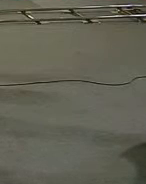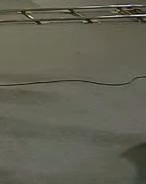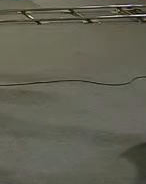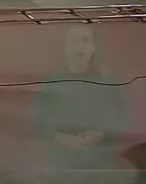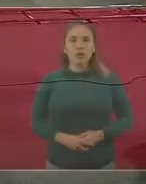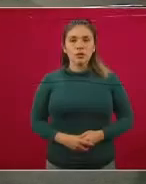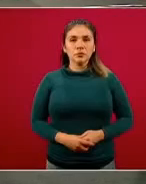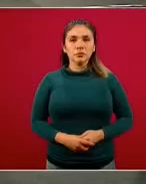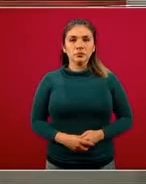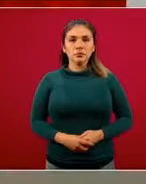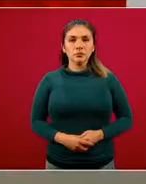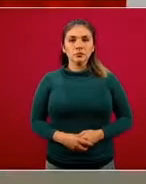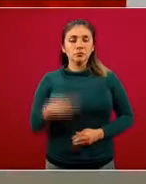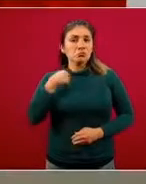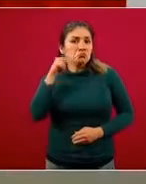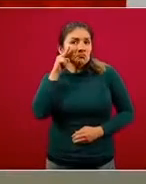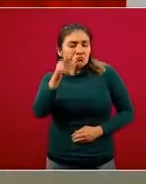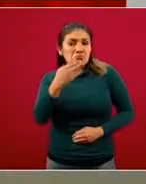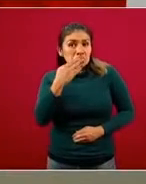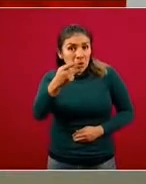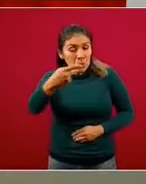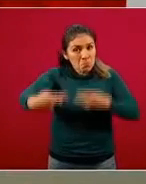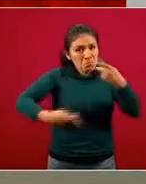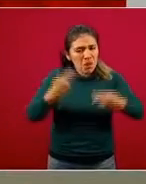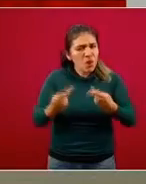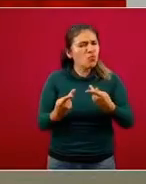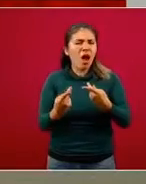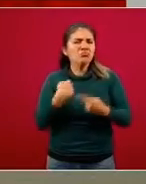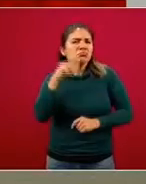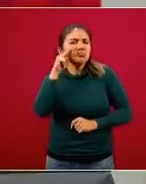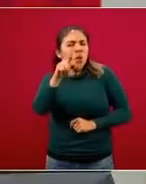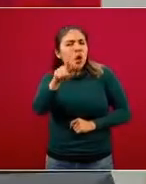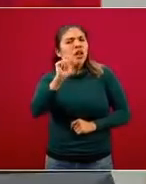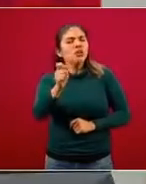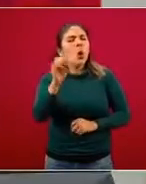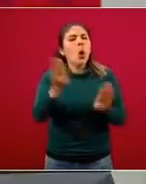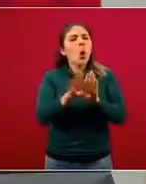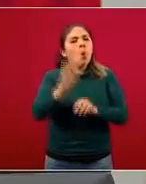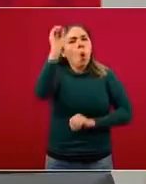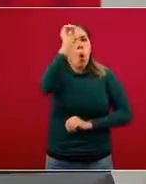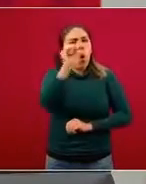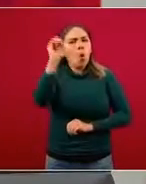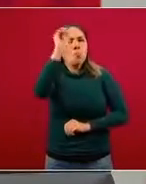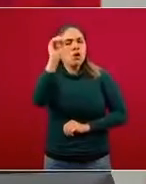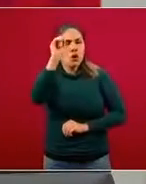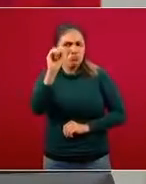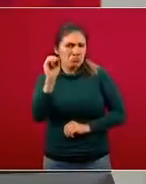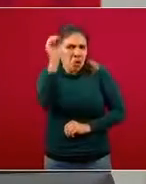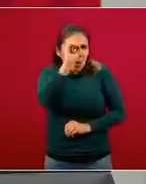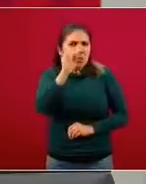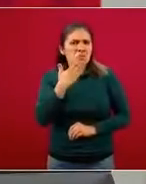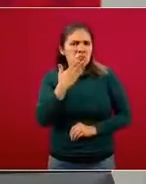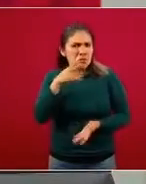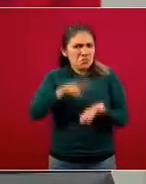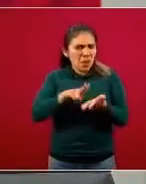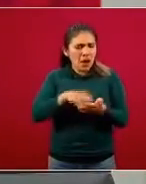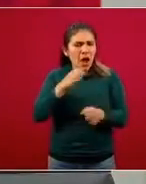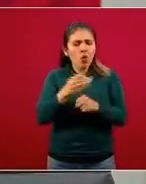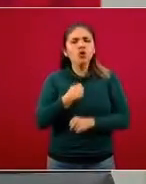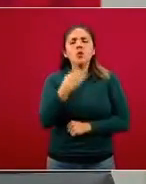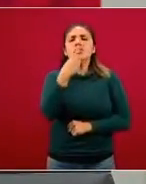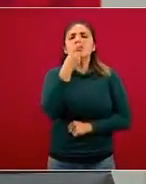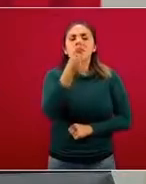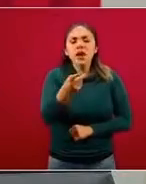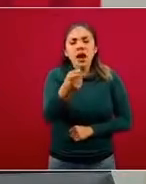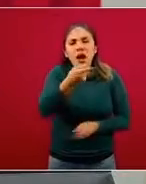question. Your opinion is valid. There are preferences, there are styles. Here we're